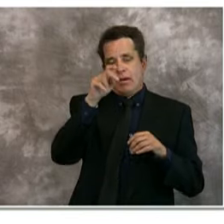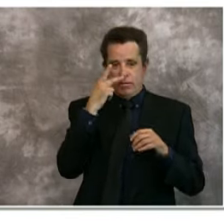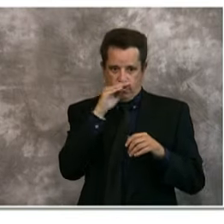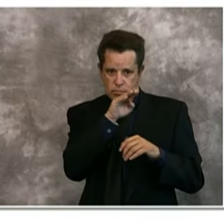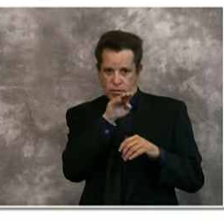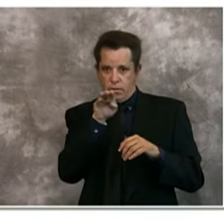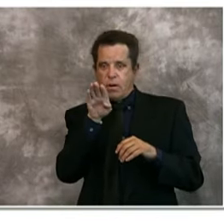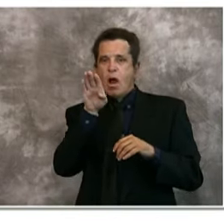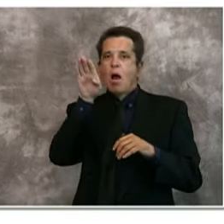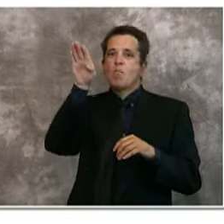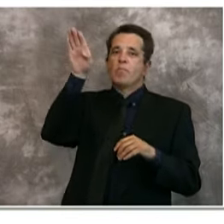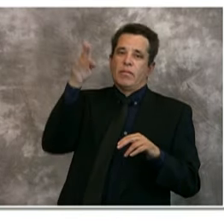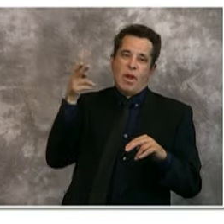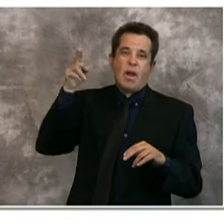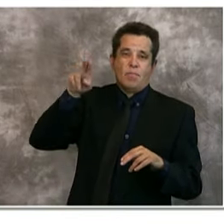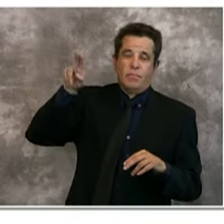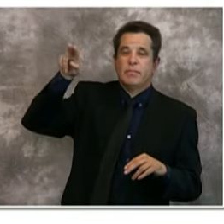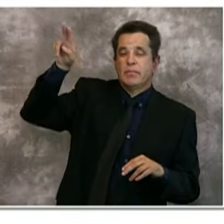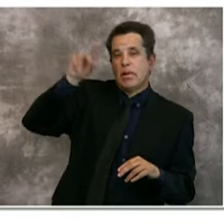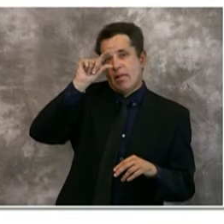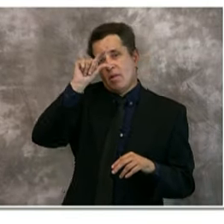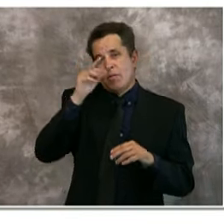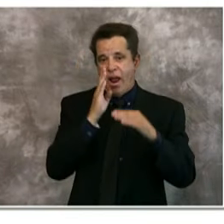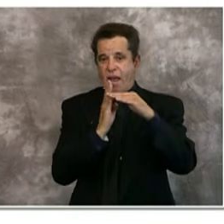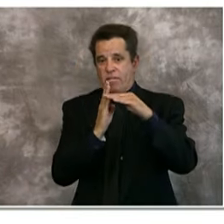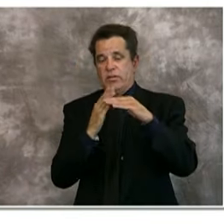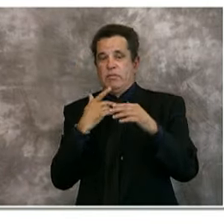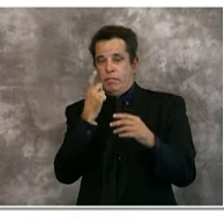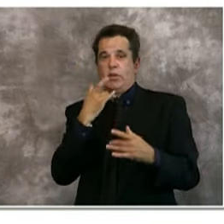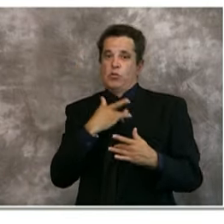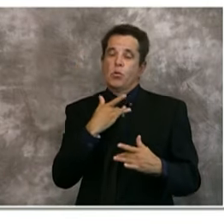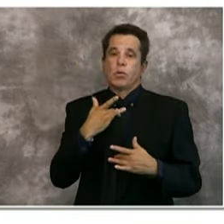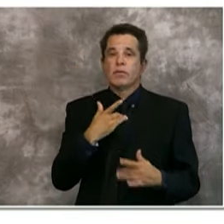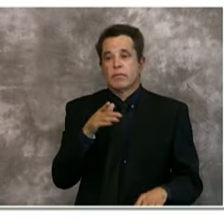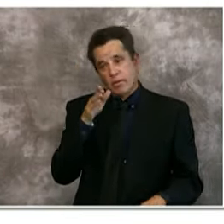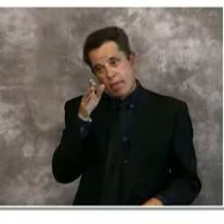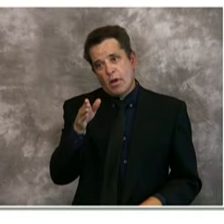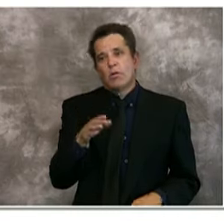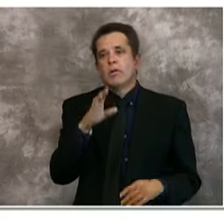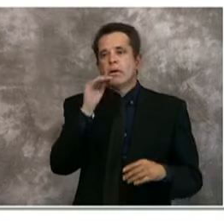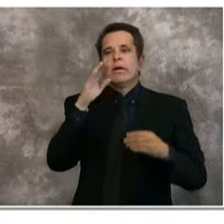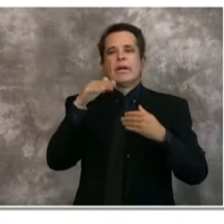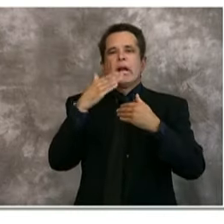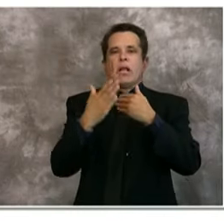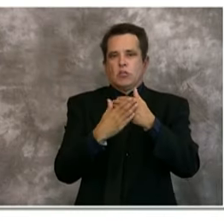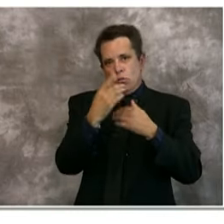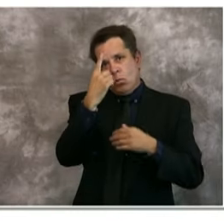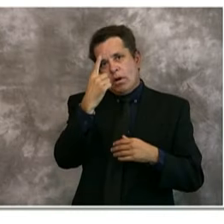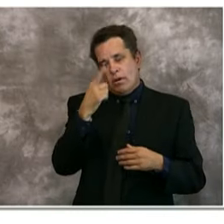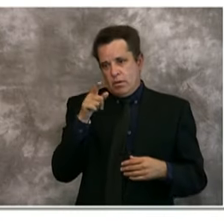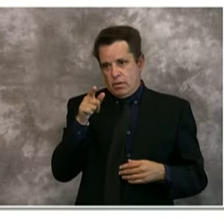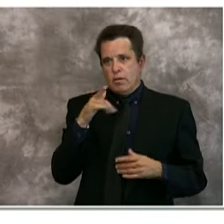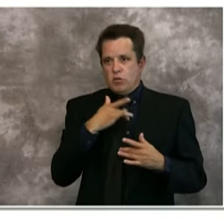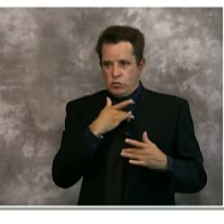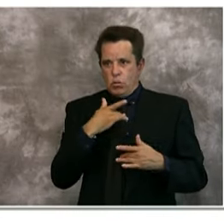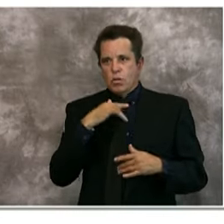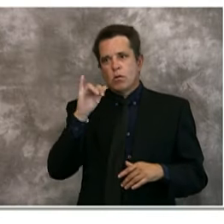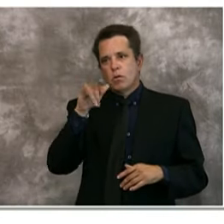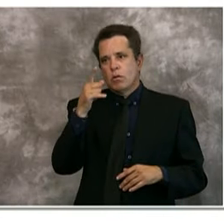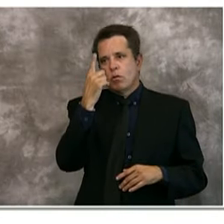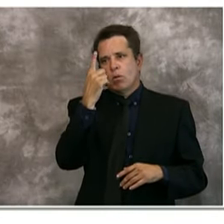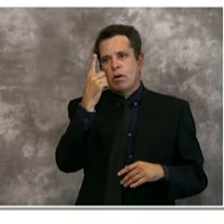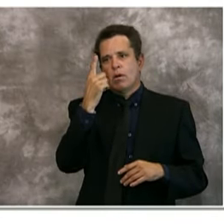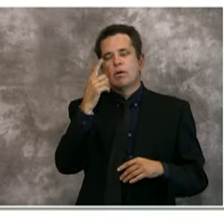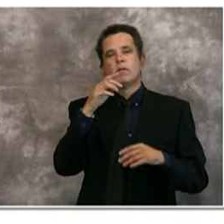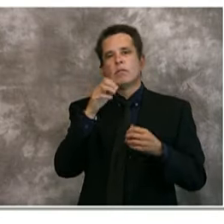in the average that is causing a great concern. Next, you will see something else that is causing concern, which is the single highest